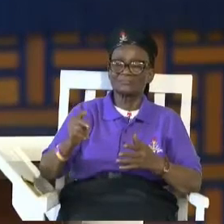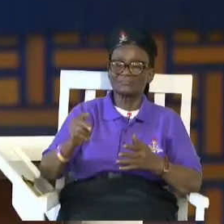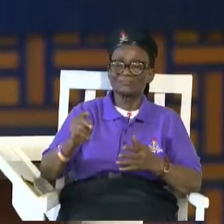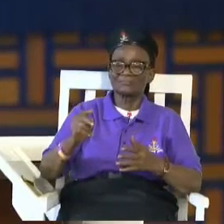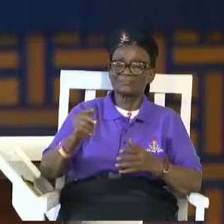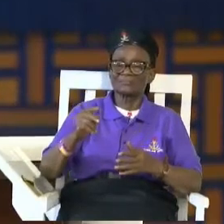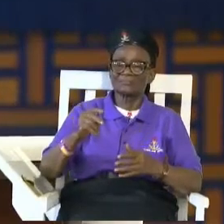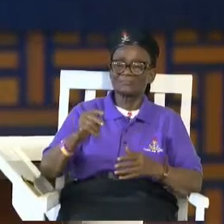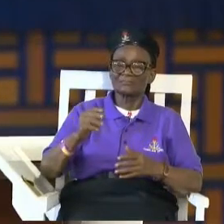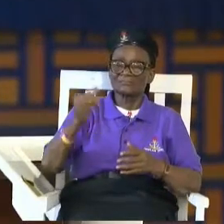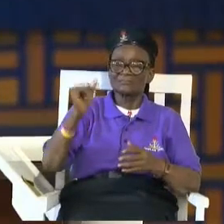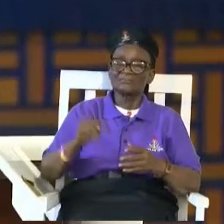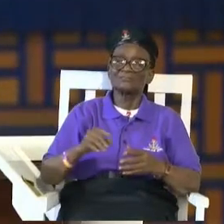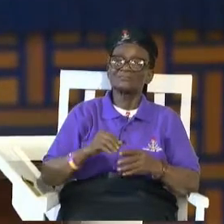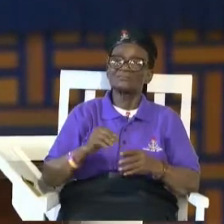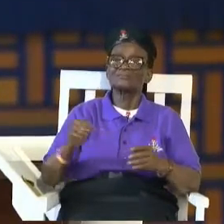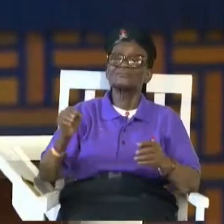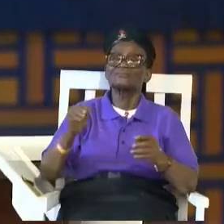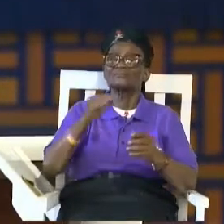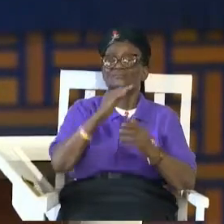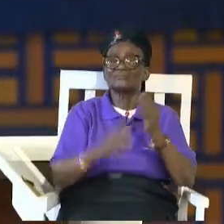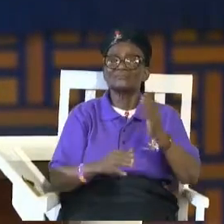absolute holiness.